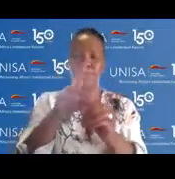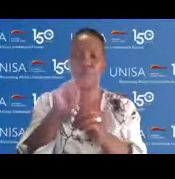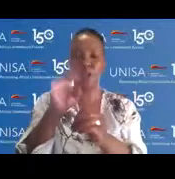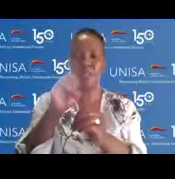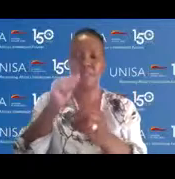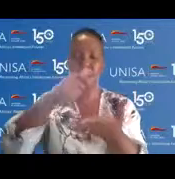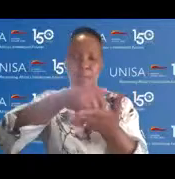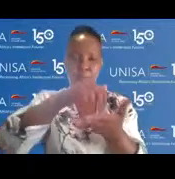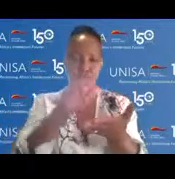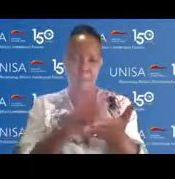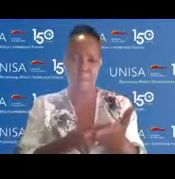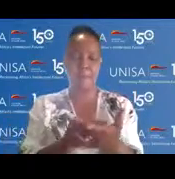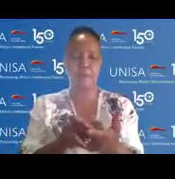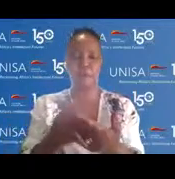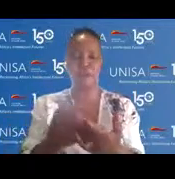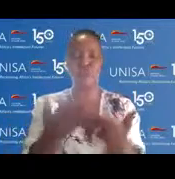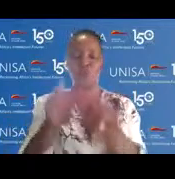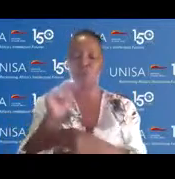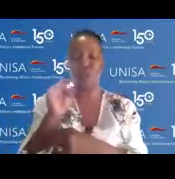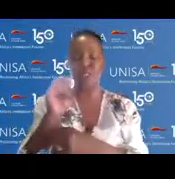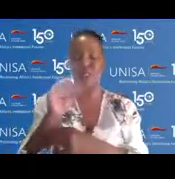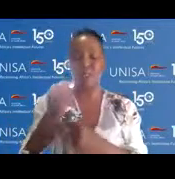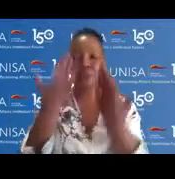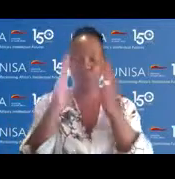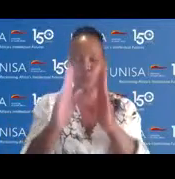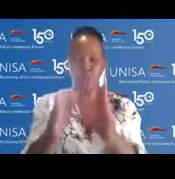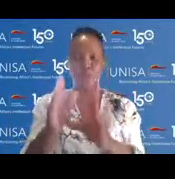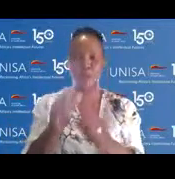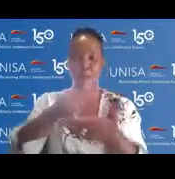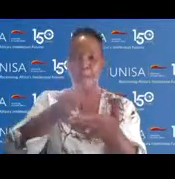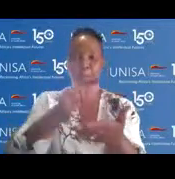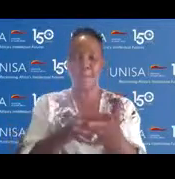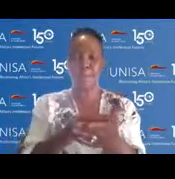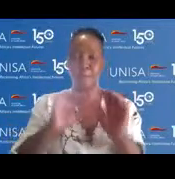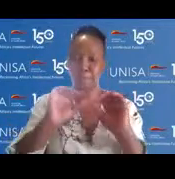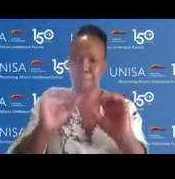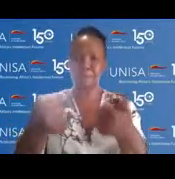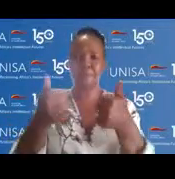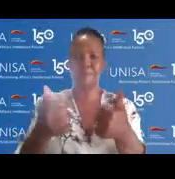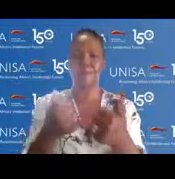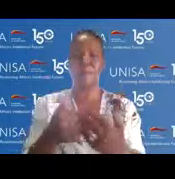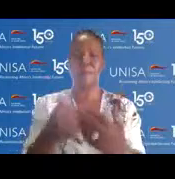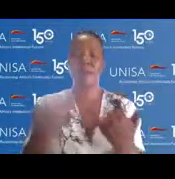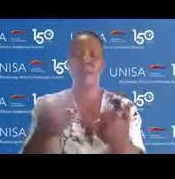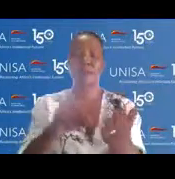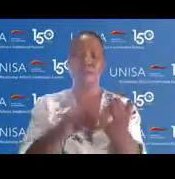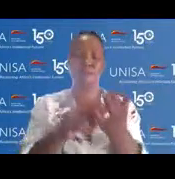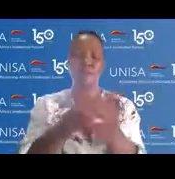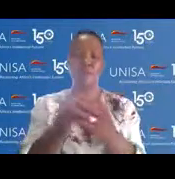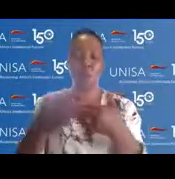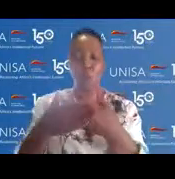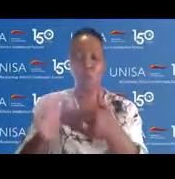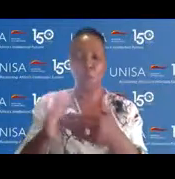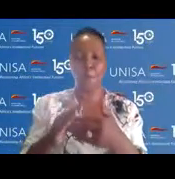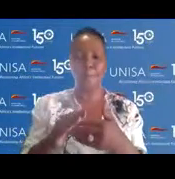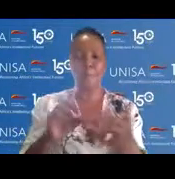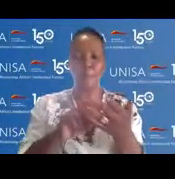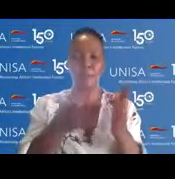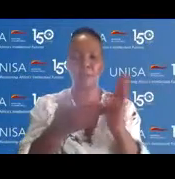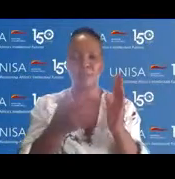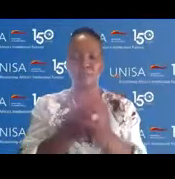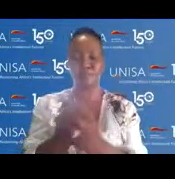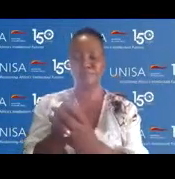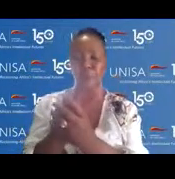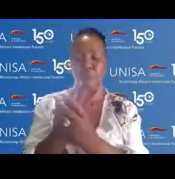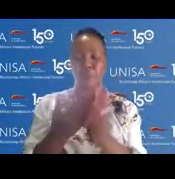UNISA student app. And there we go, guys. Brilliant. Now I can hit on the open button. There you'll see it pops up. And